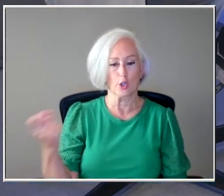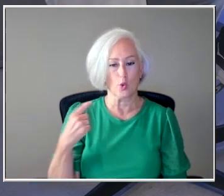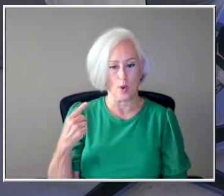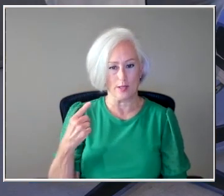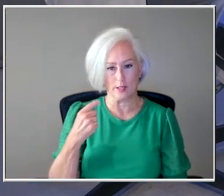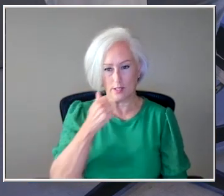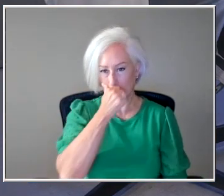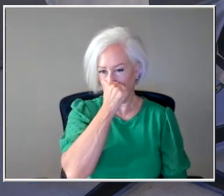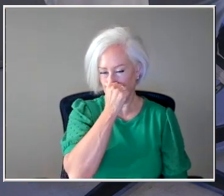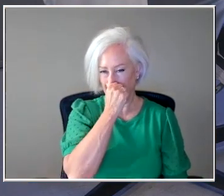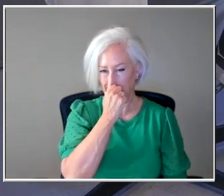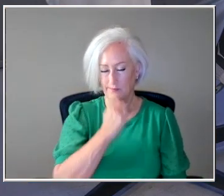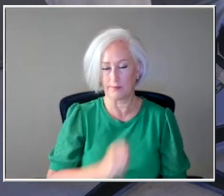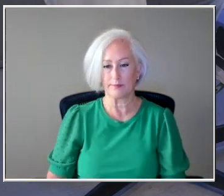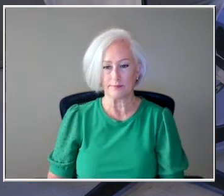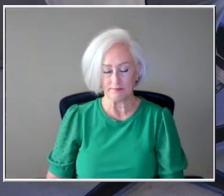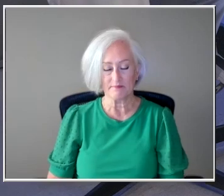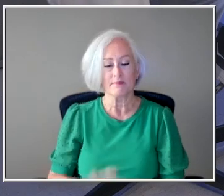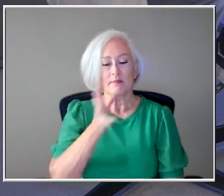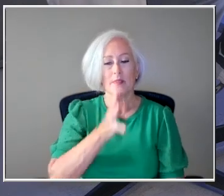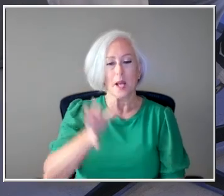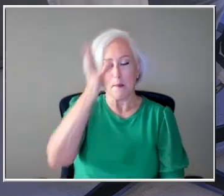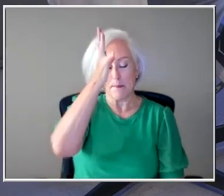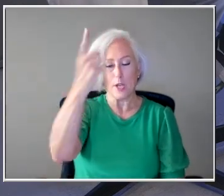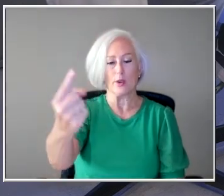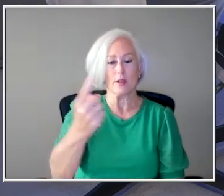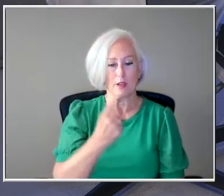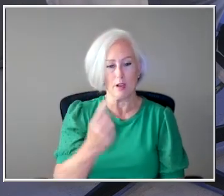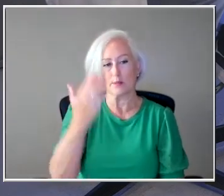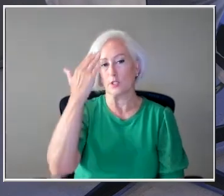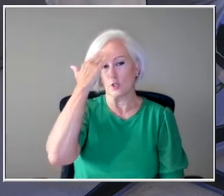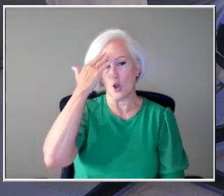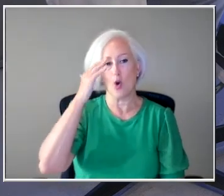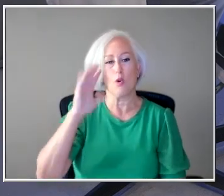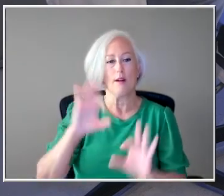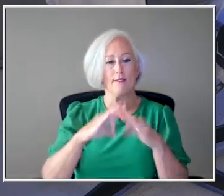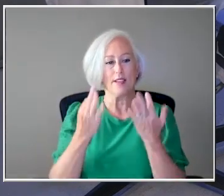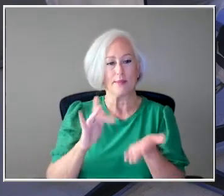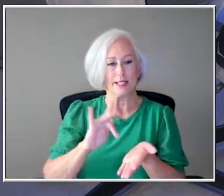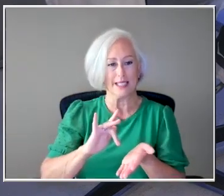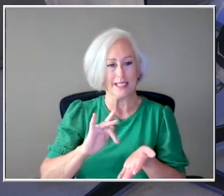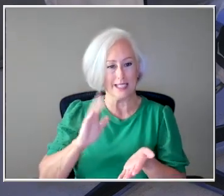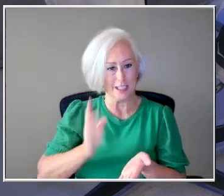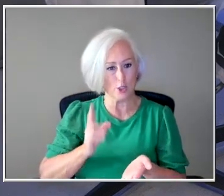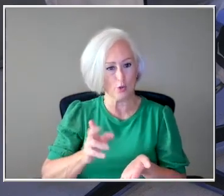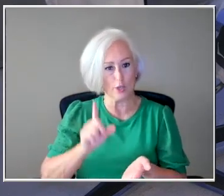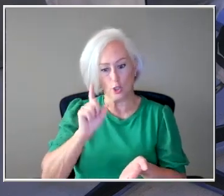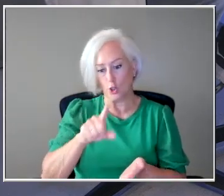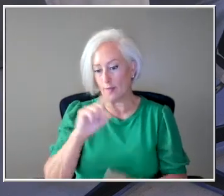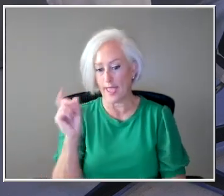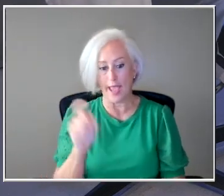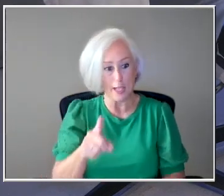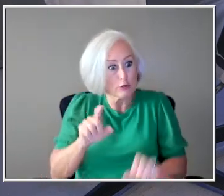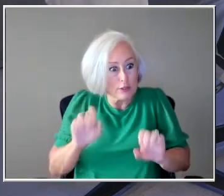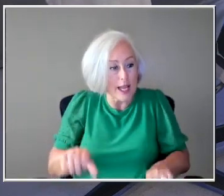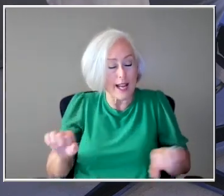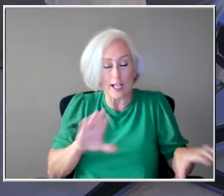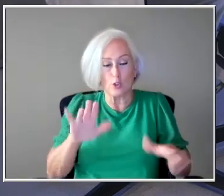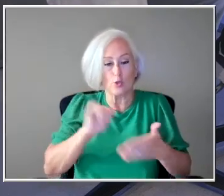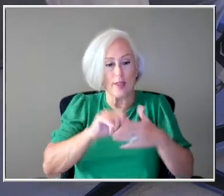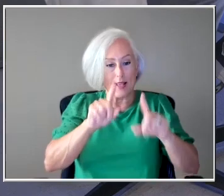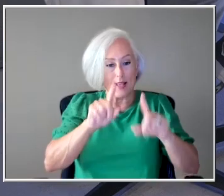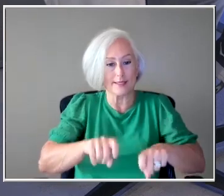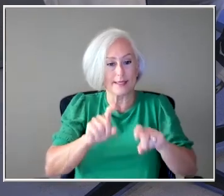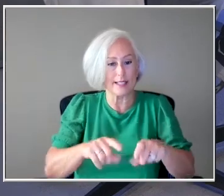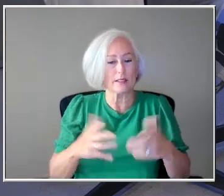a parent comes in, they know their family history. Should they just jump in and ask you to get this test? You know, what age should someone ask